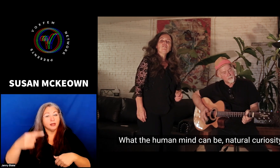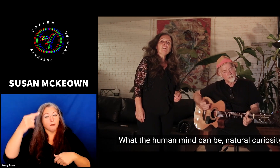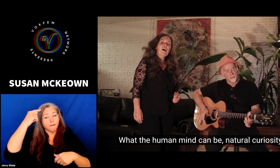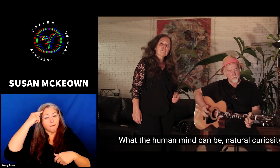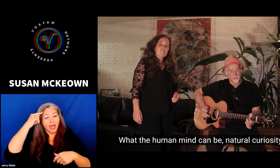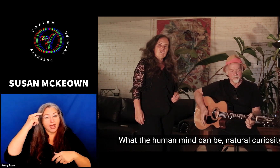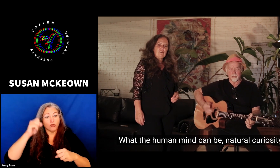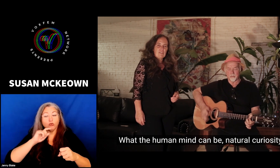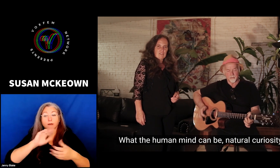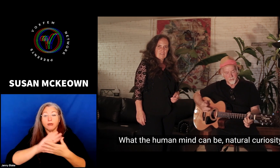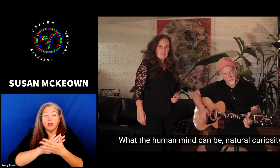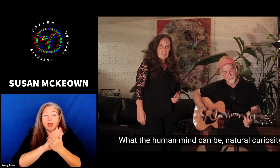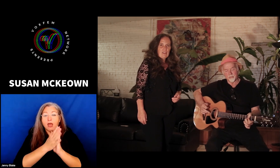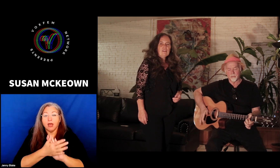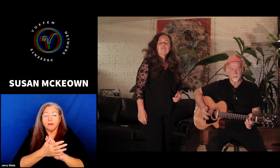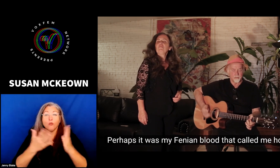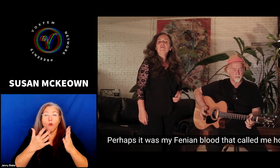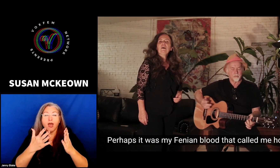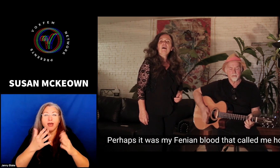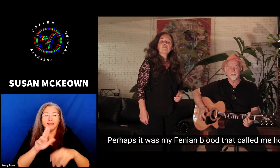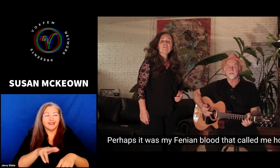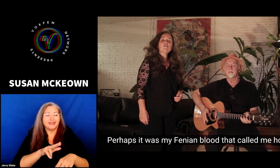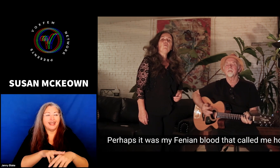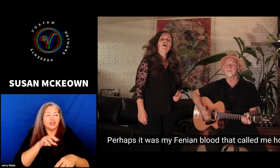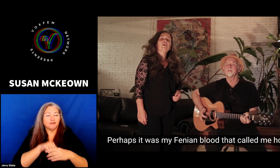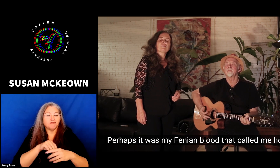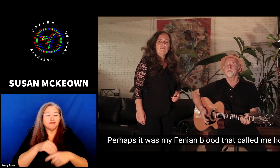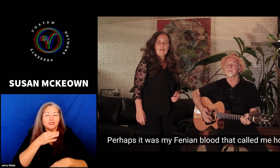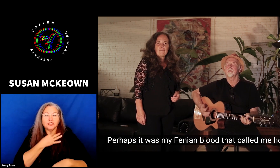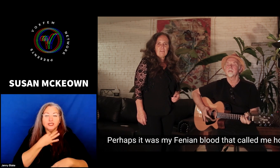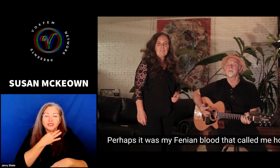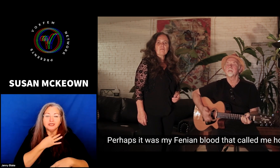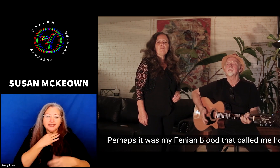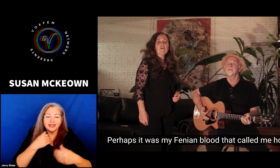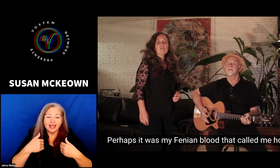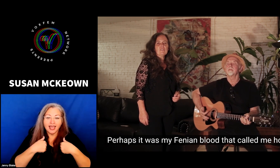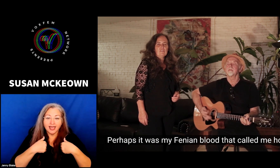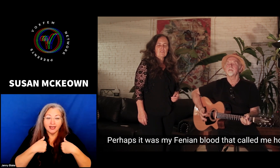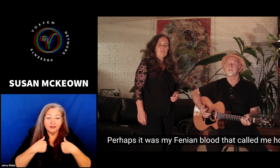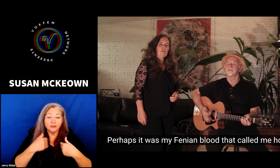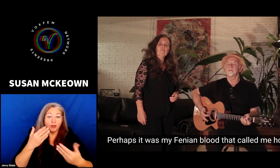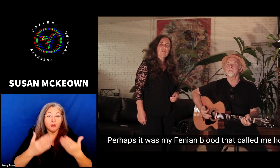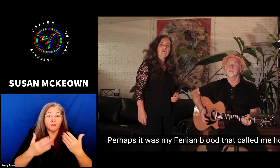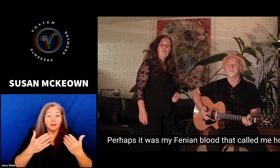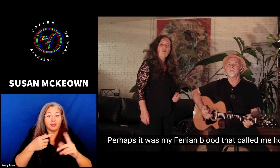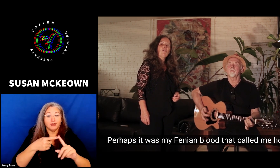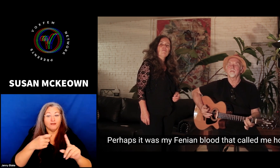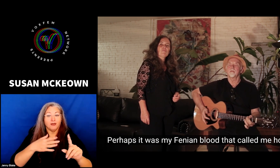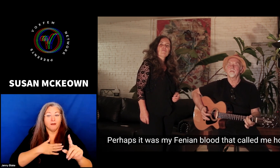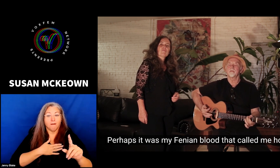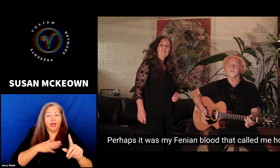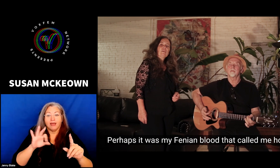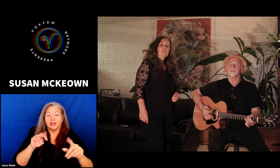natural curiosity. And perhaps it was my Fenian blood that called me